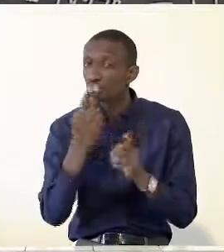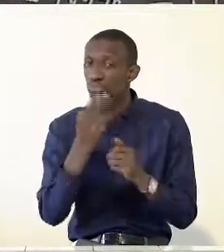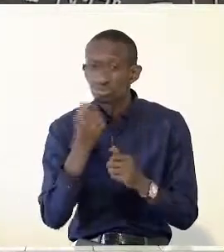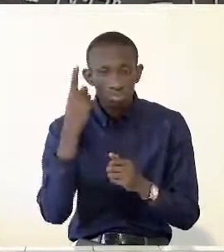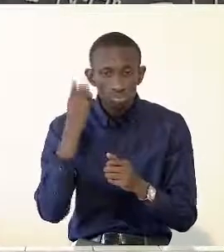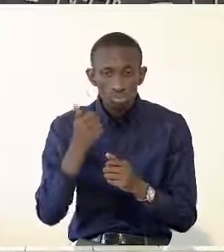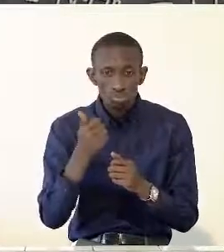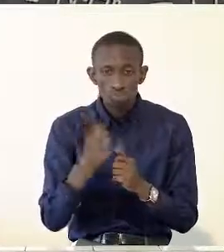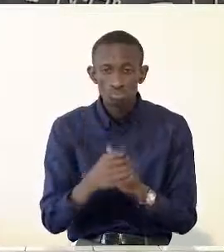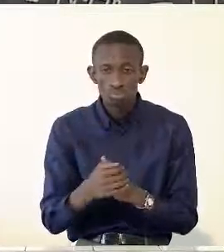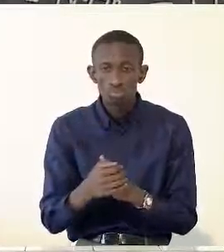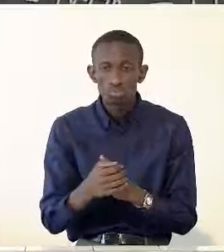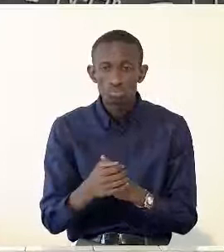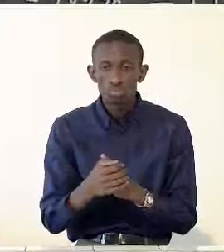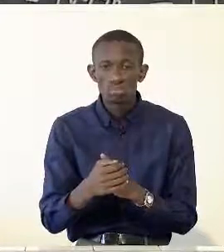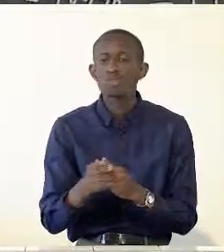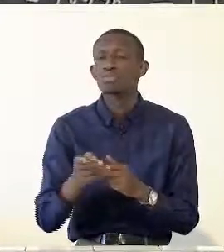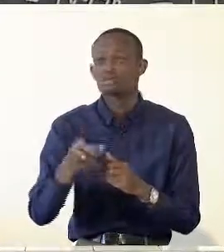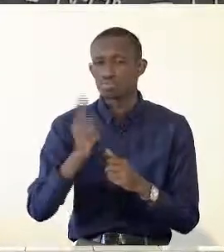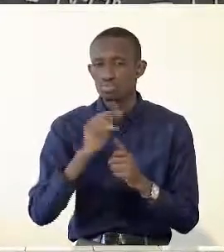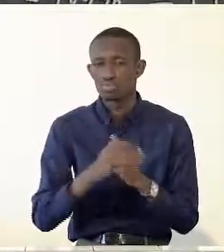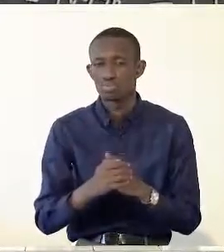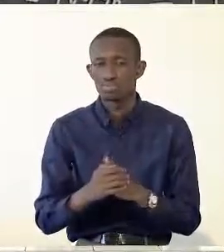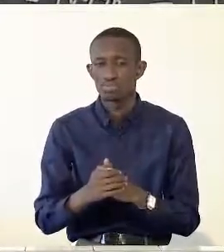it? So the answer is,